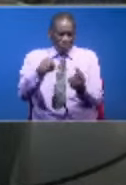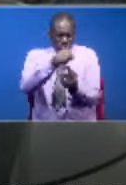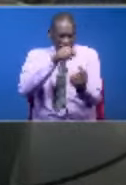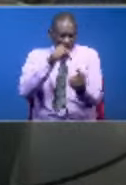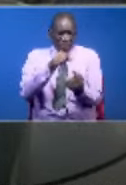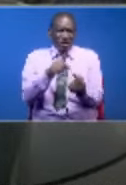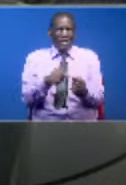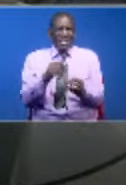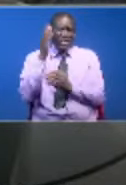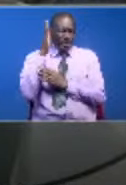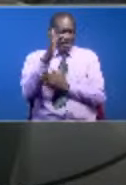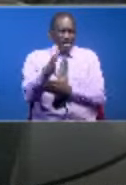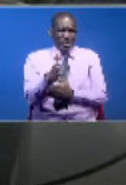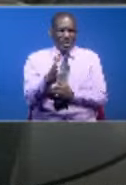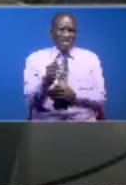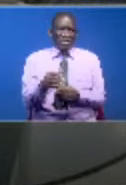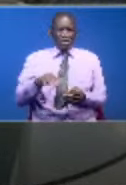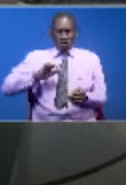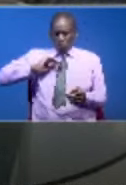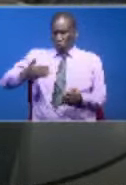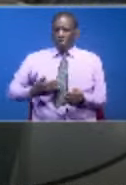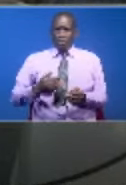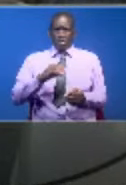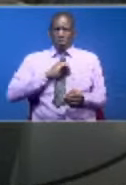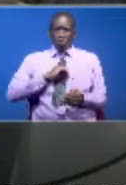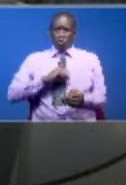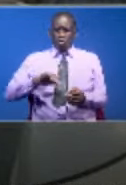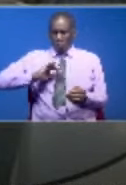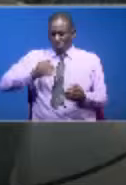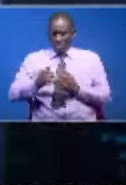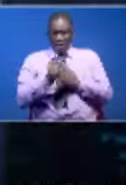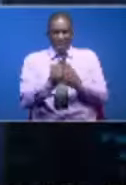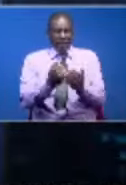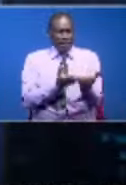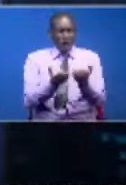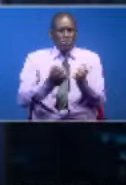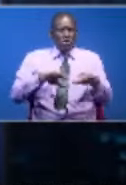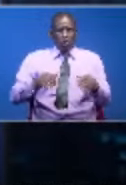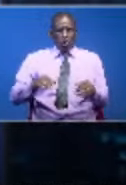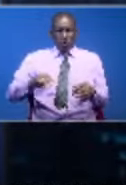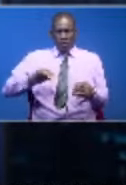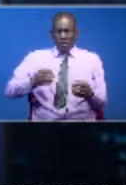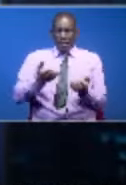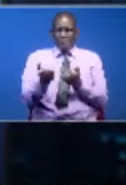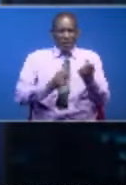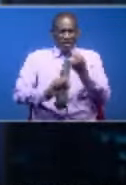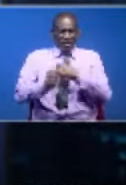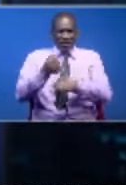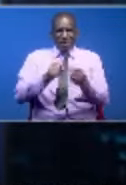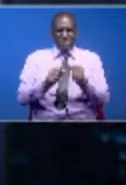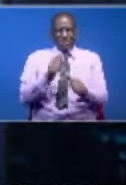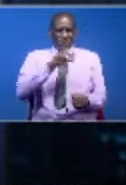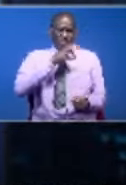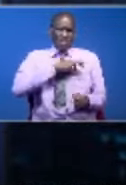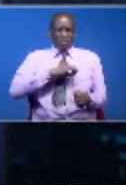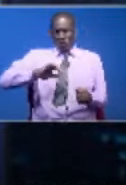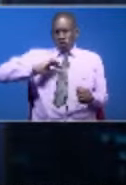of directed to women-owned or women-led businesses or business activities that benefit